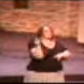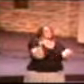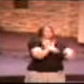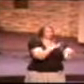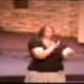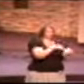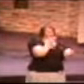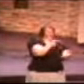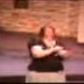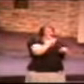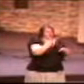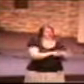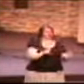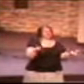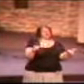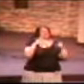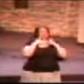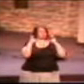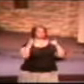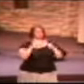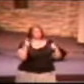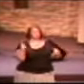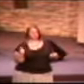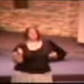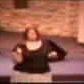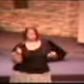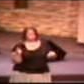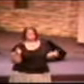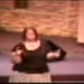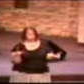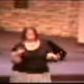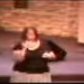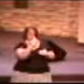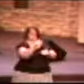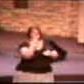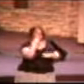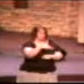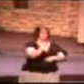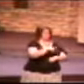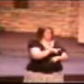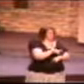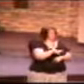the righteous but sinners there's a boundary for you